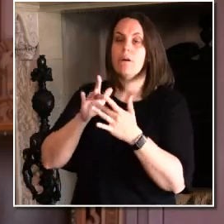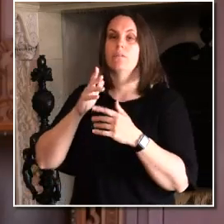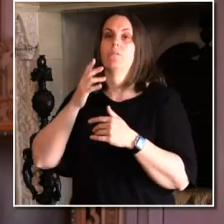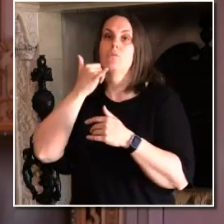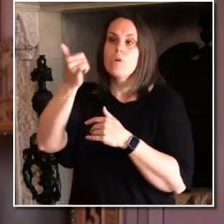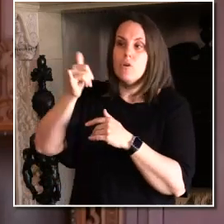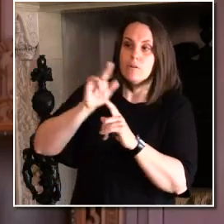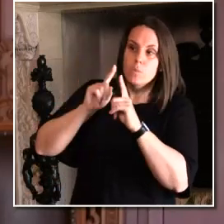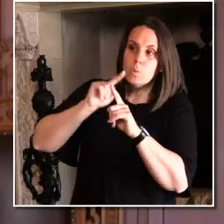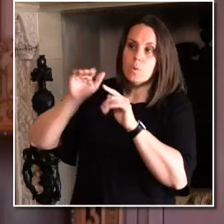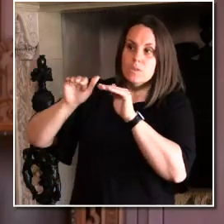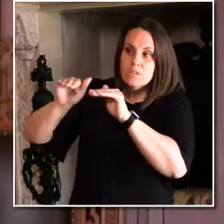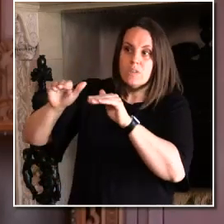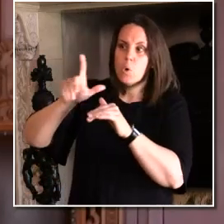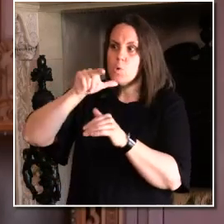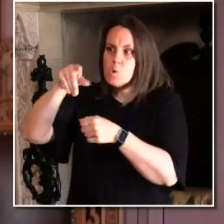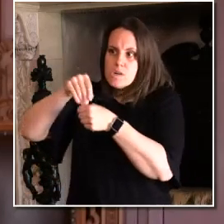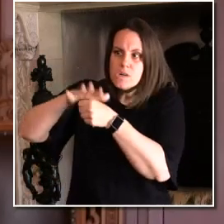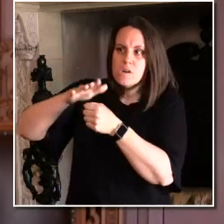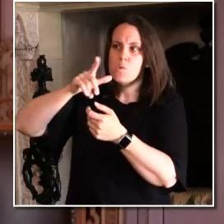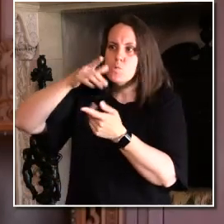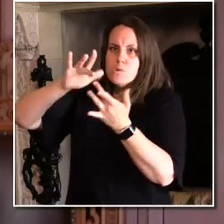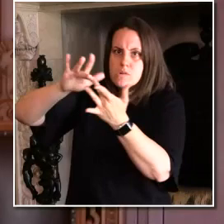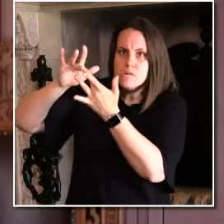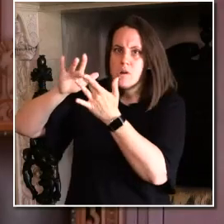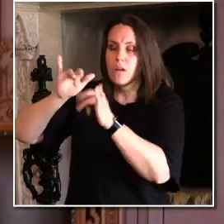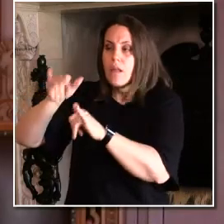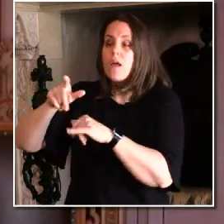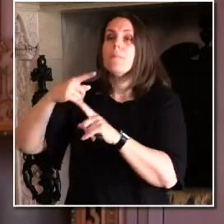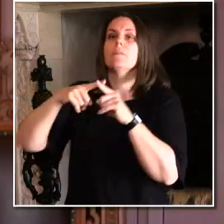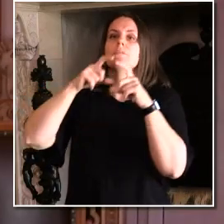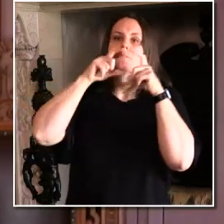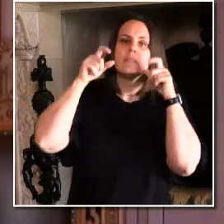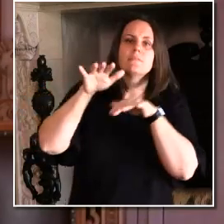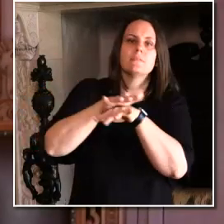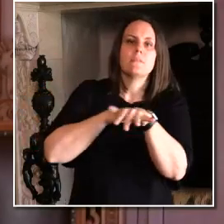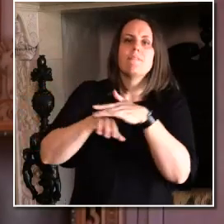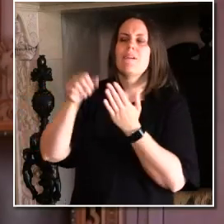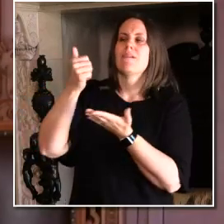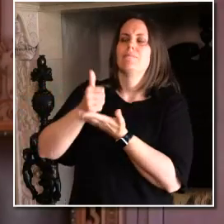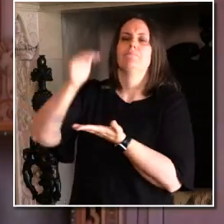But contact tracing is definitely a part of an outbreak investigation.